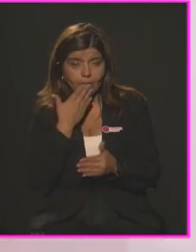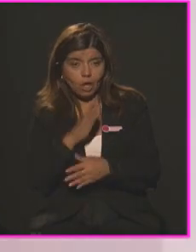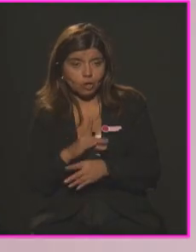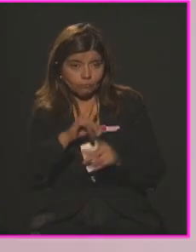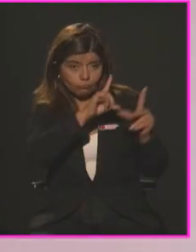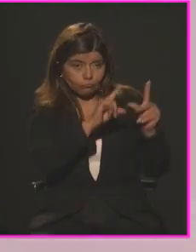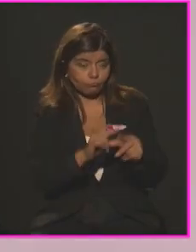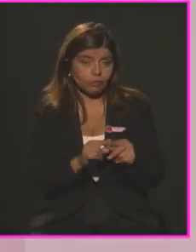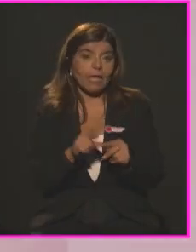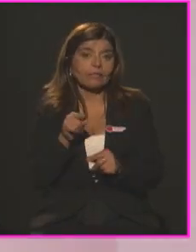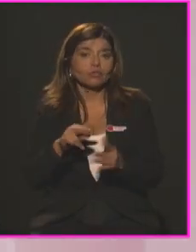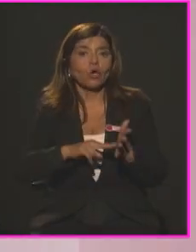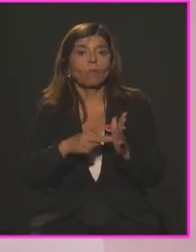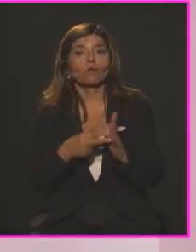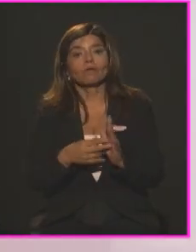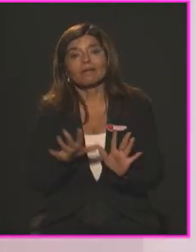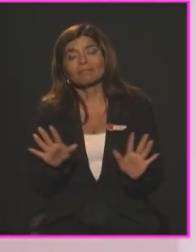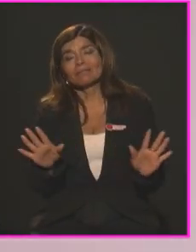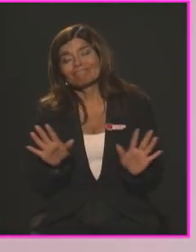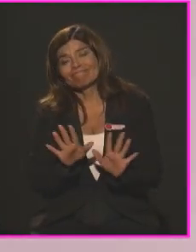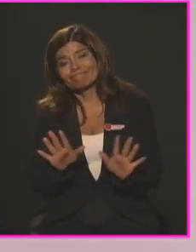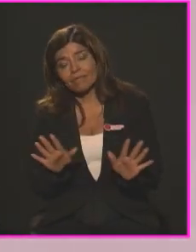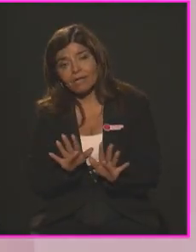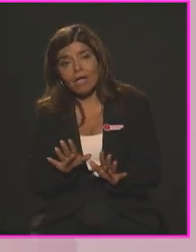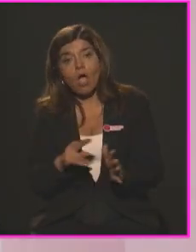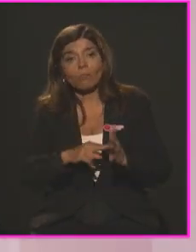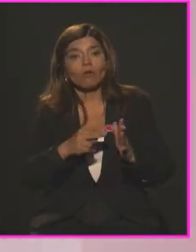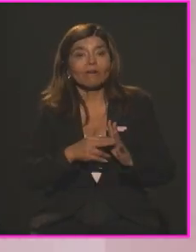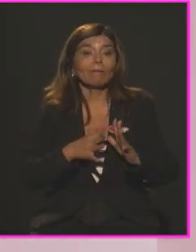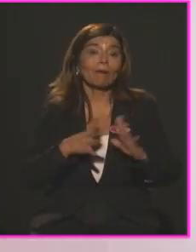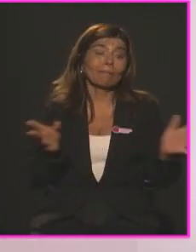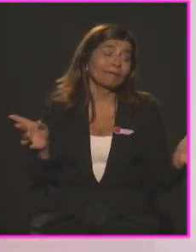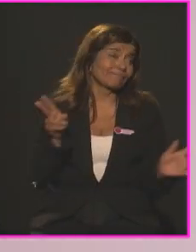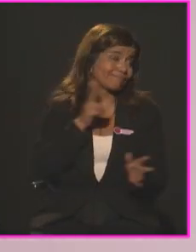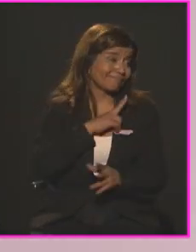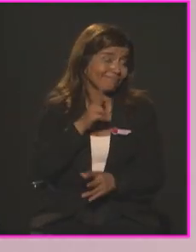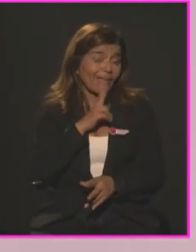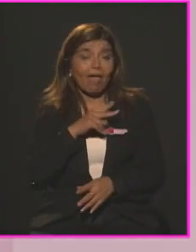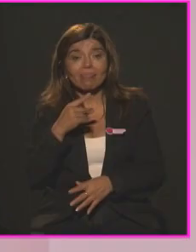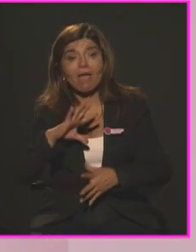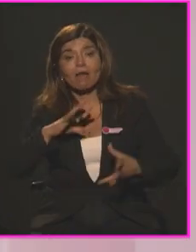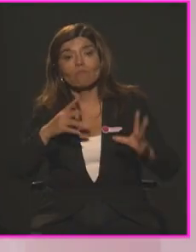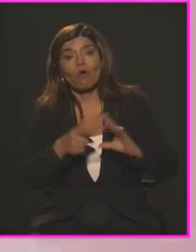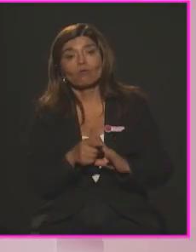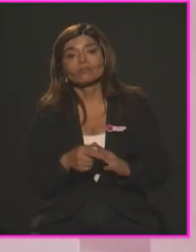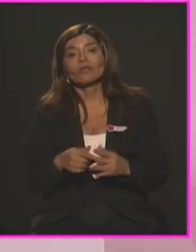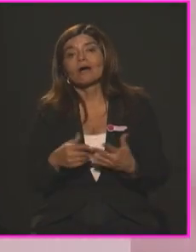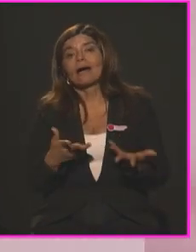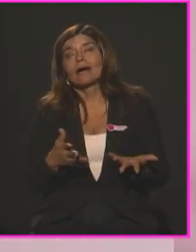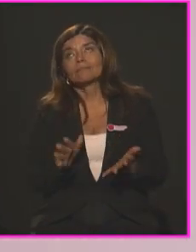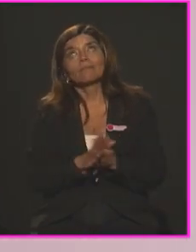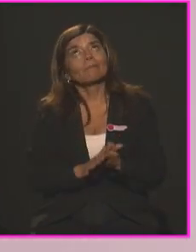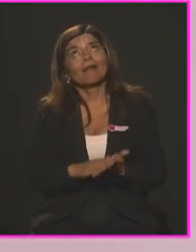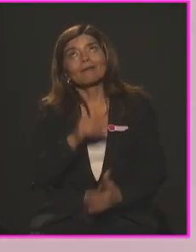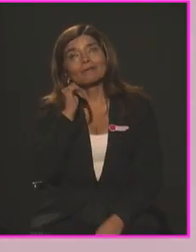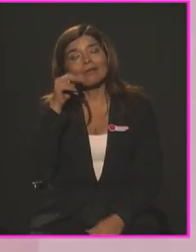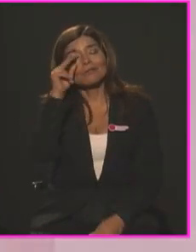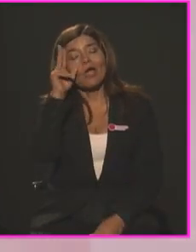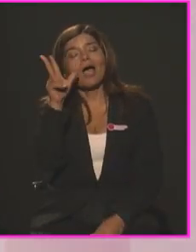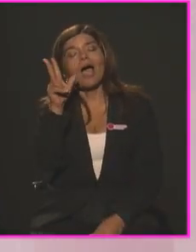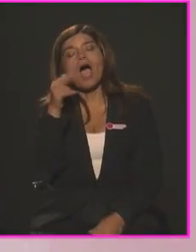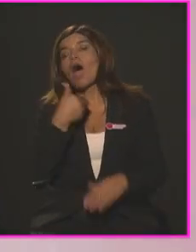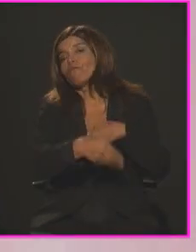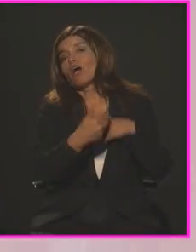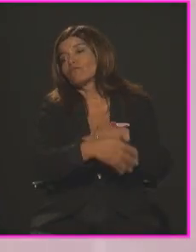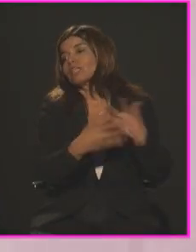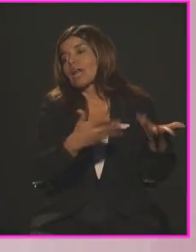problem, right? Like one of the dumbest problems in the world. Nobody wakes up wanting to waste food. No businesses want to waste food. So why is it